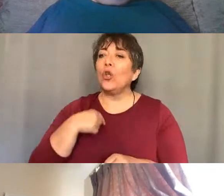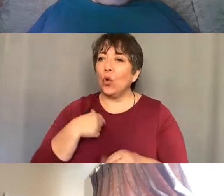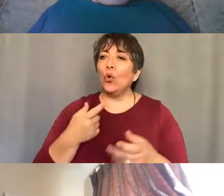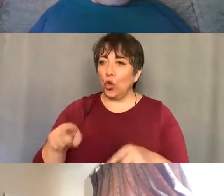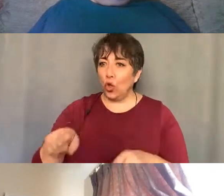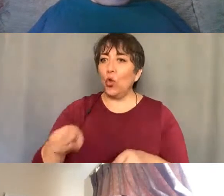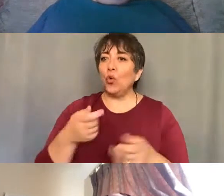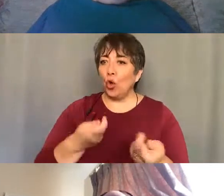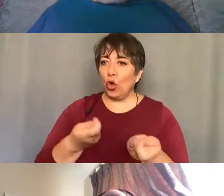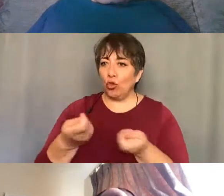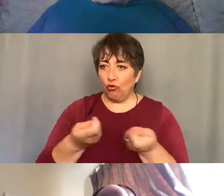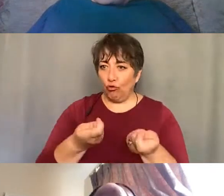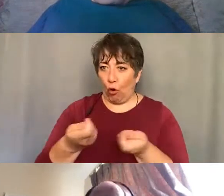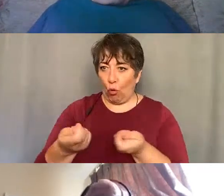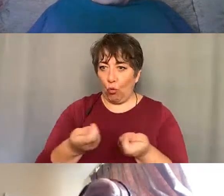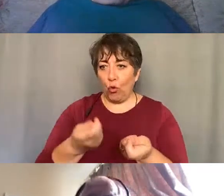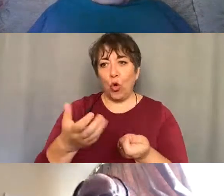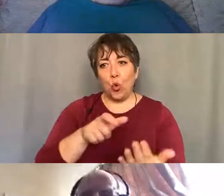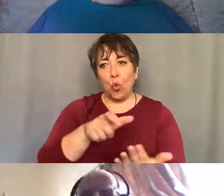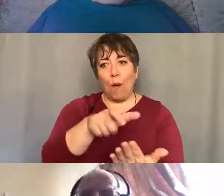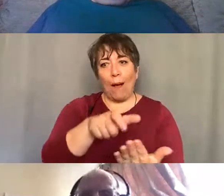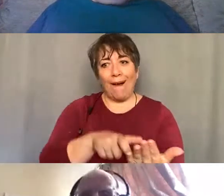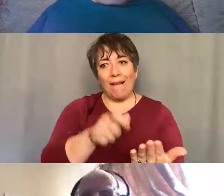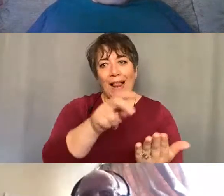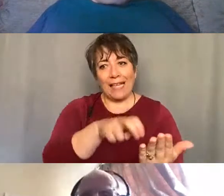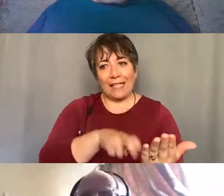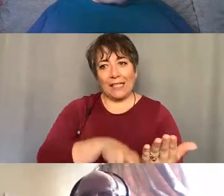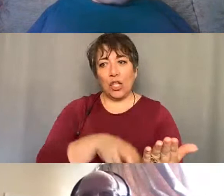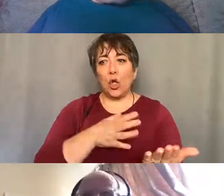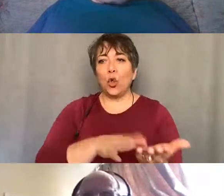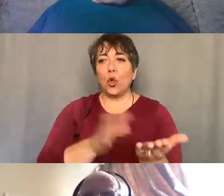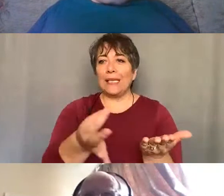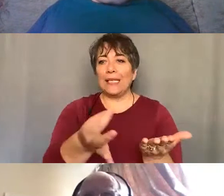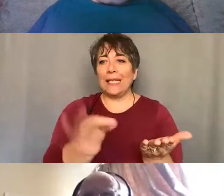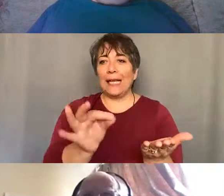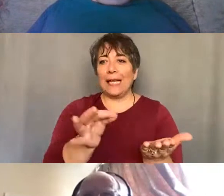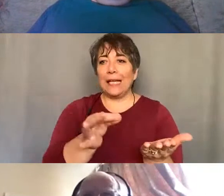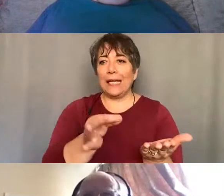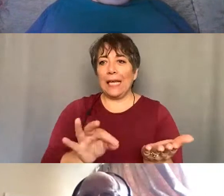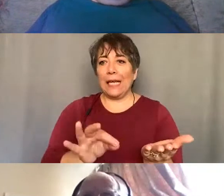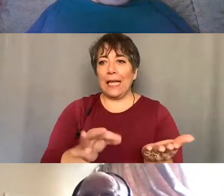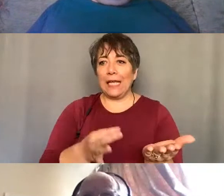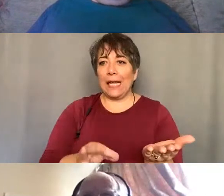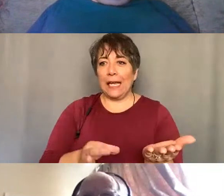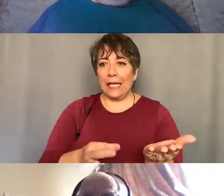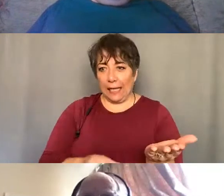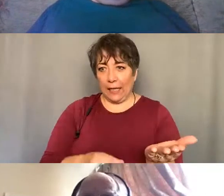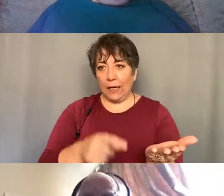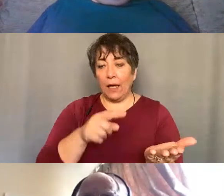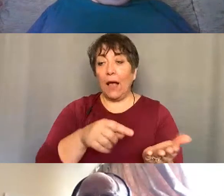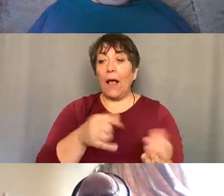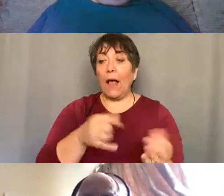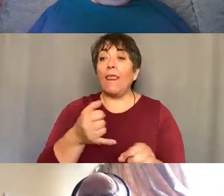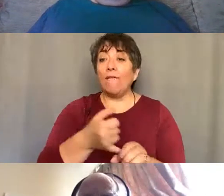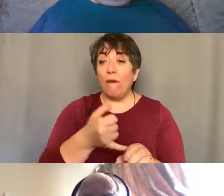and you just tick what you want, and then the pharmacy will order through us your medication for